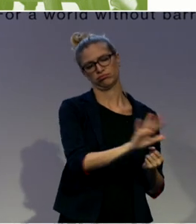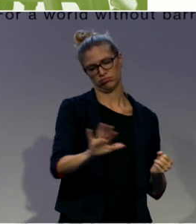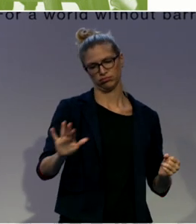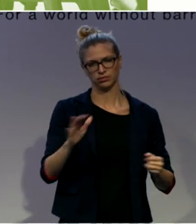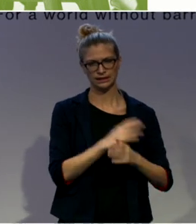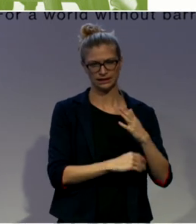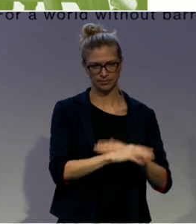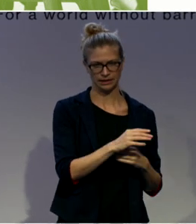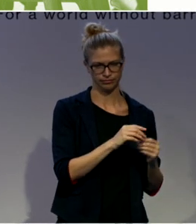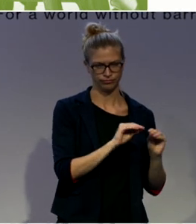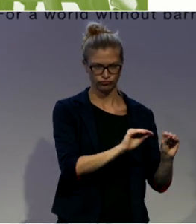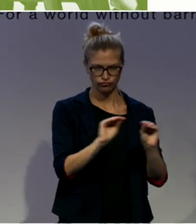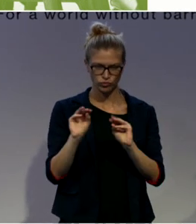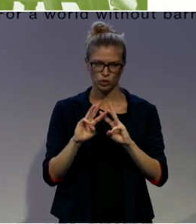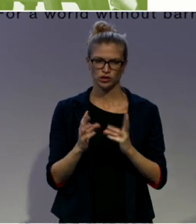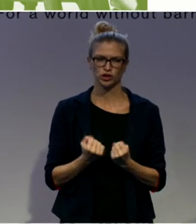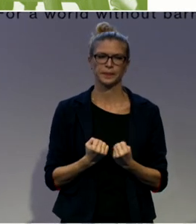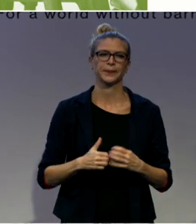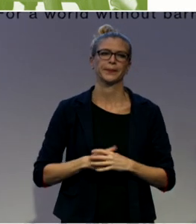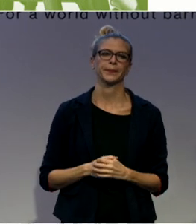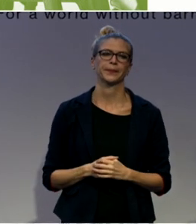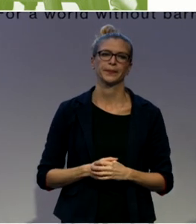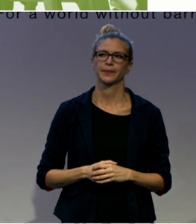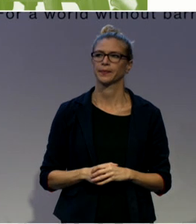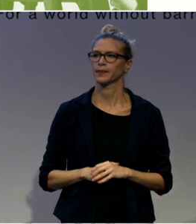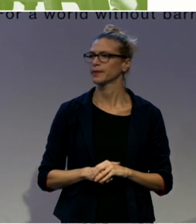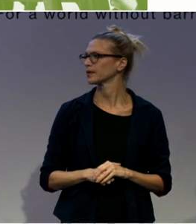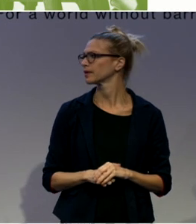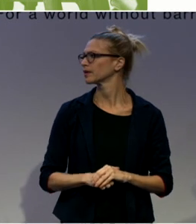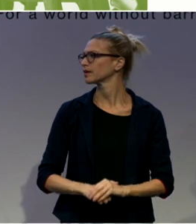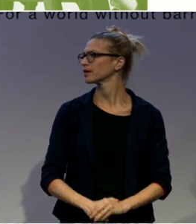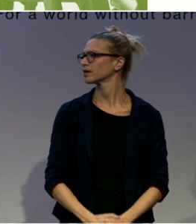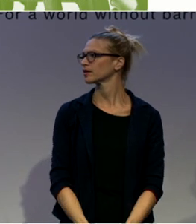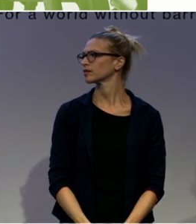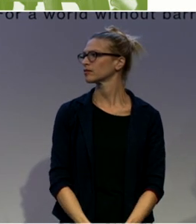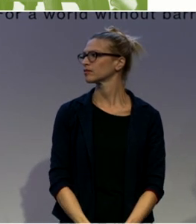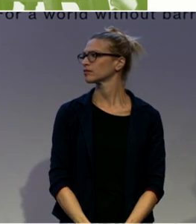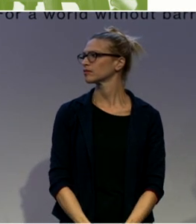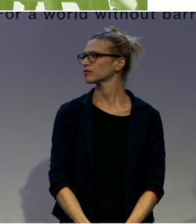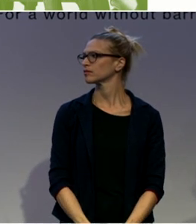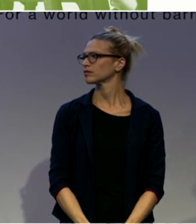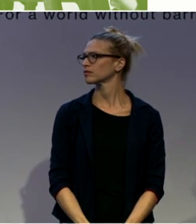desafíos vienen siendo de cambiar las